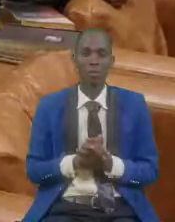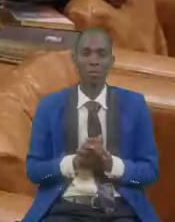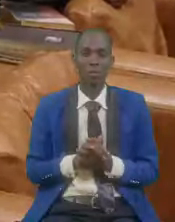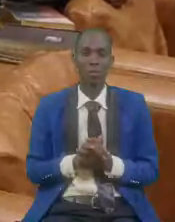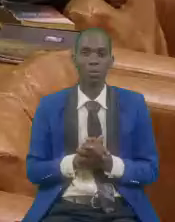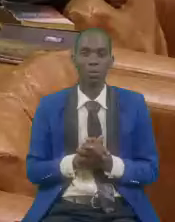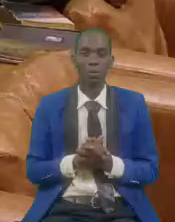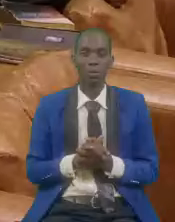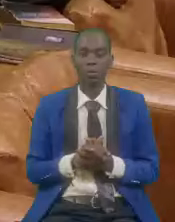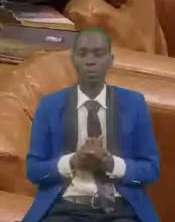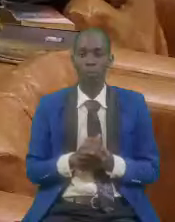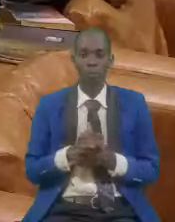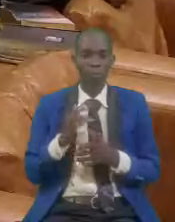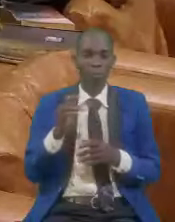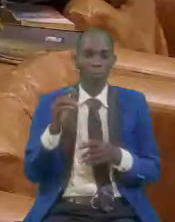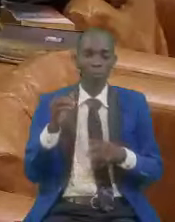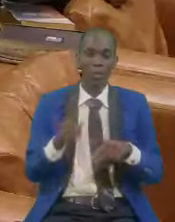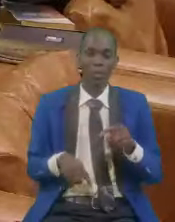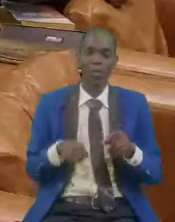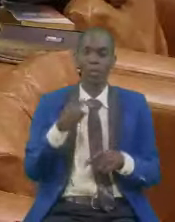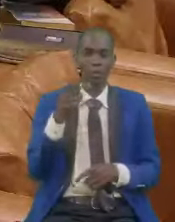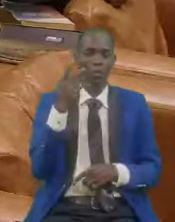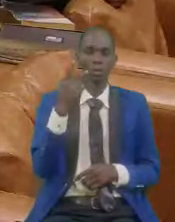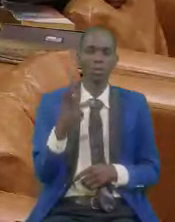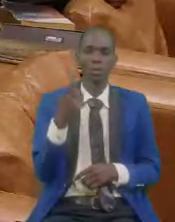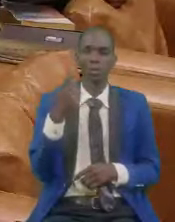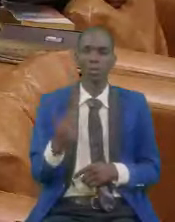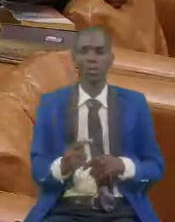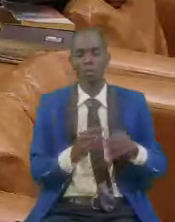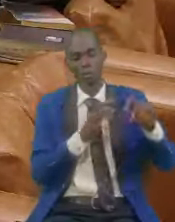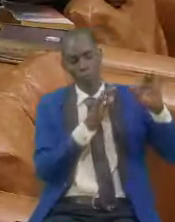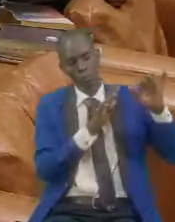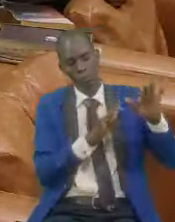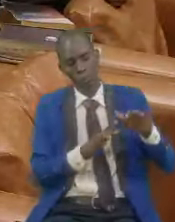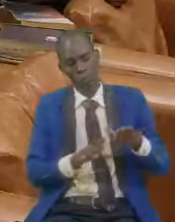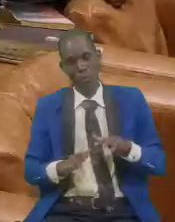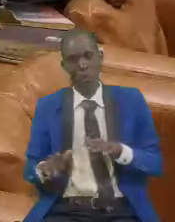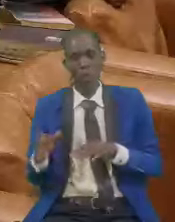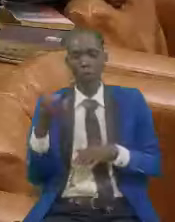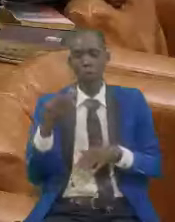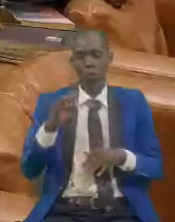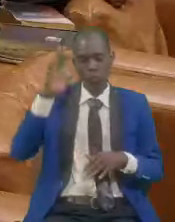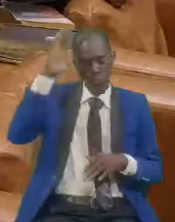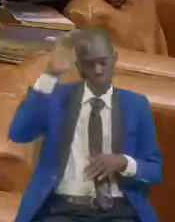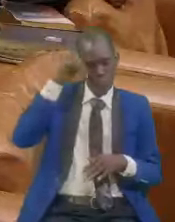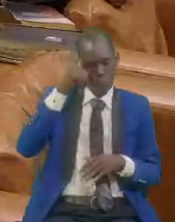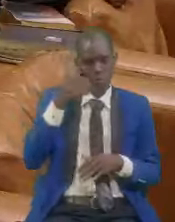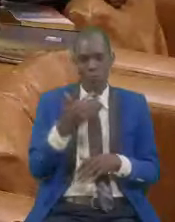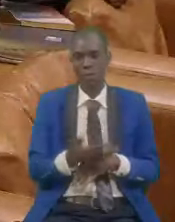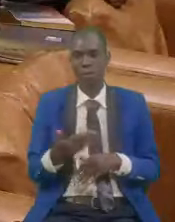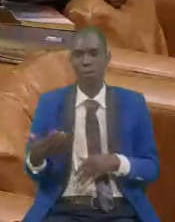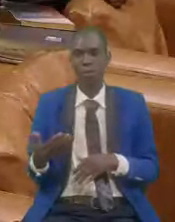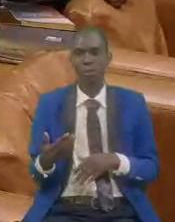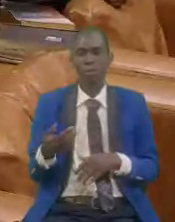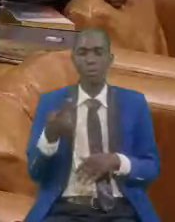Can't you see the flood of naughtiness on the